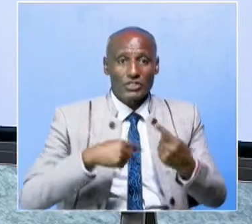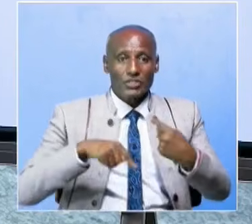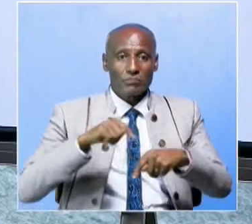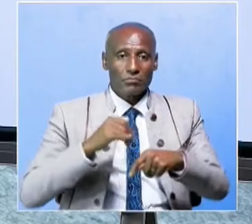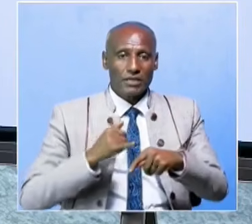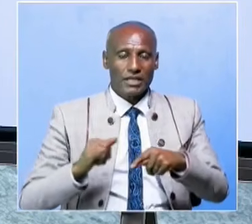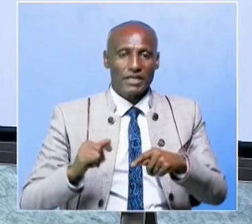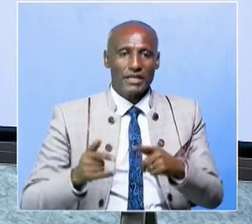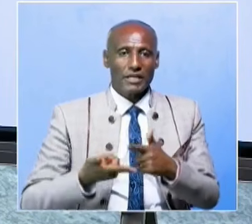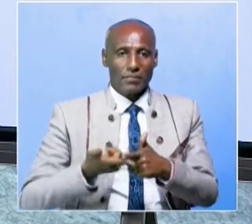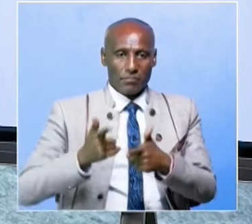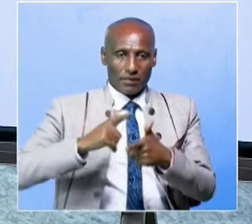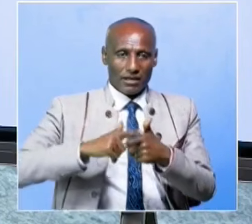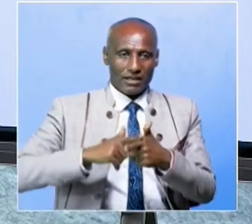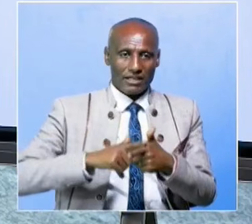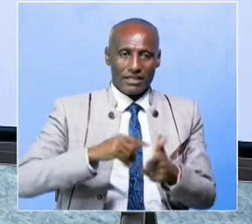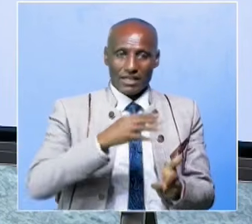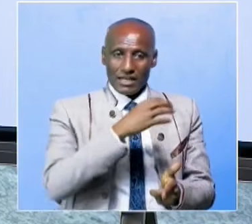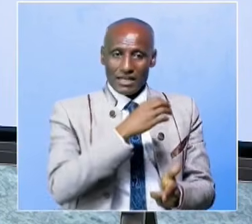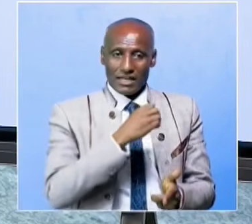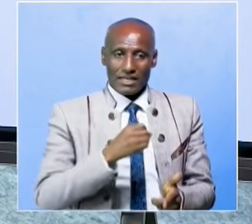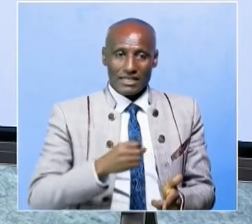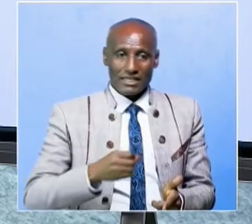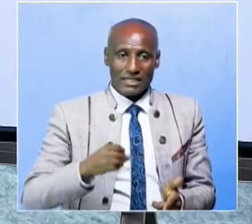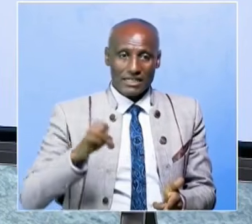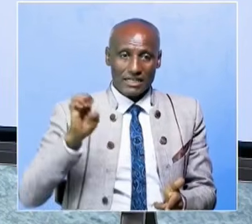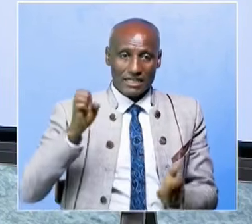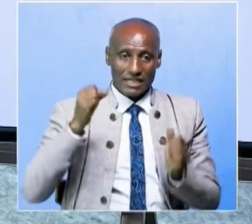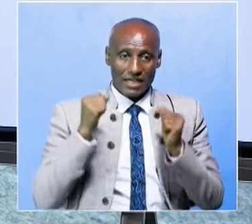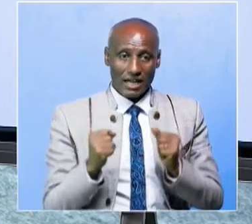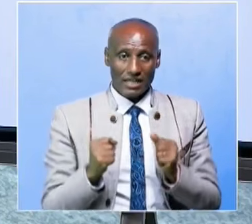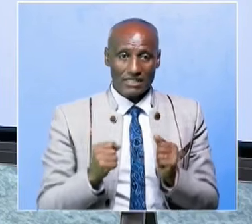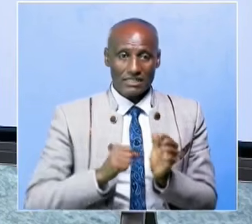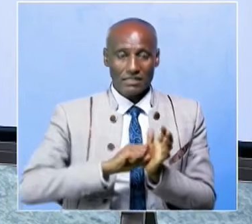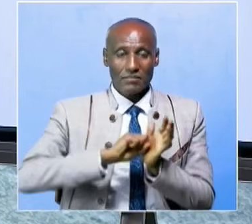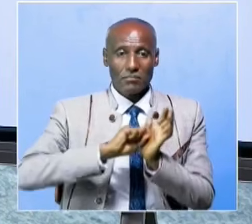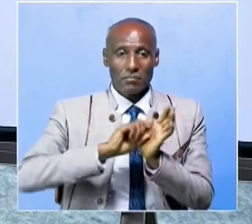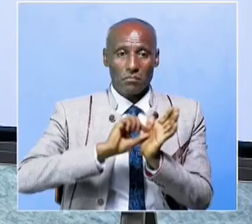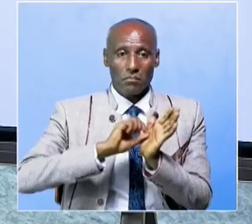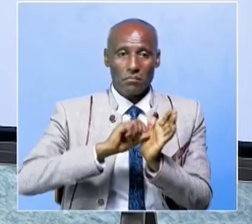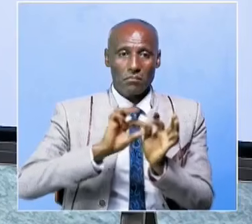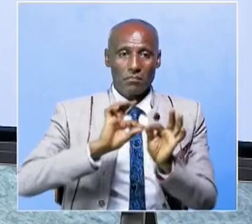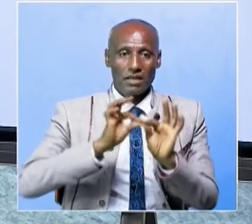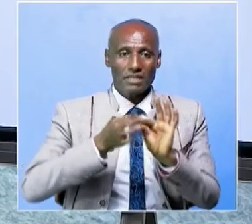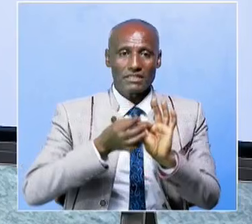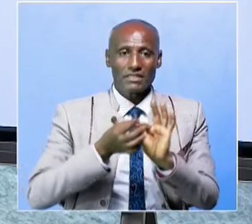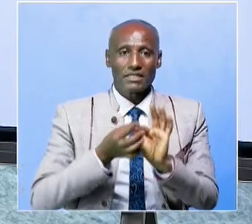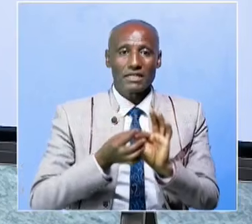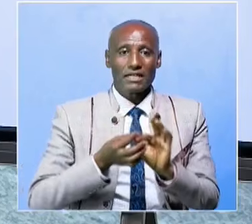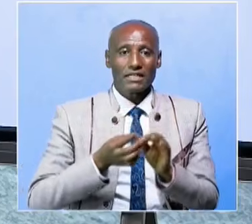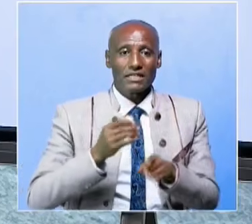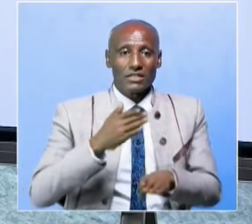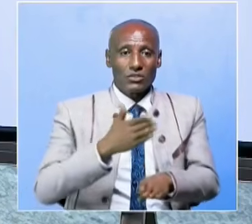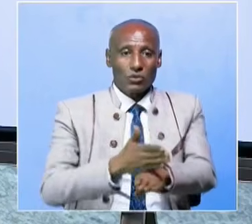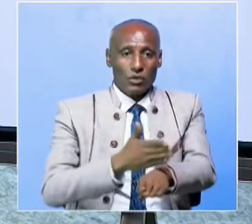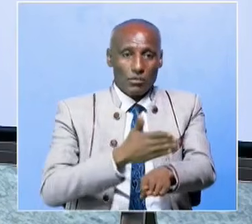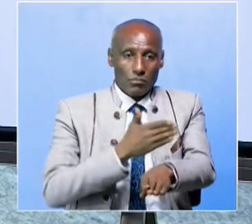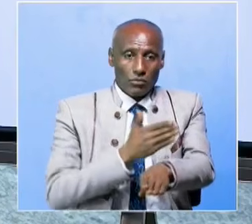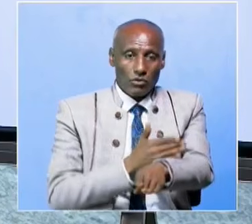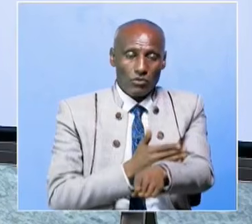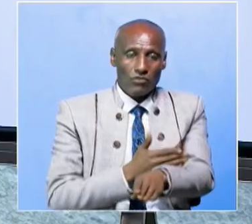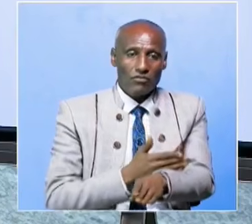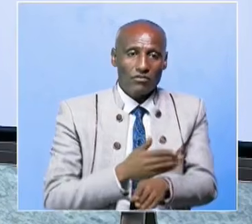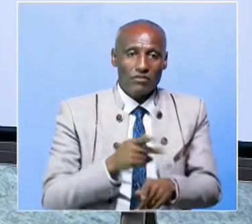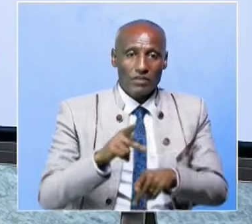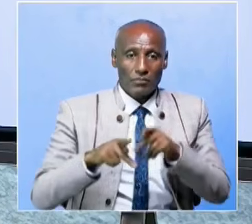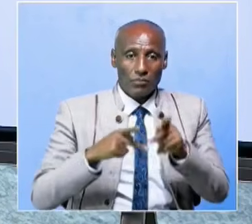something to its natural state. So to enhance means to make something improve, to improve the